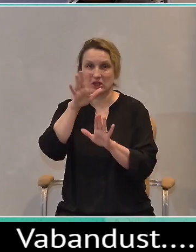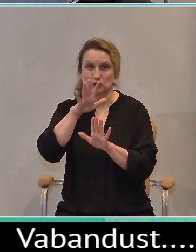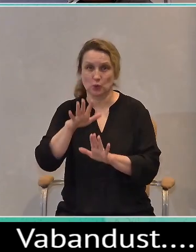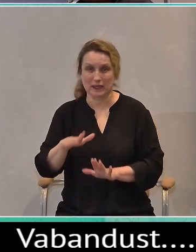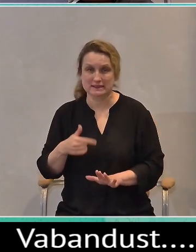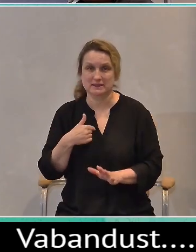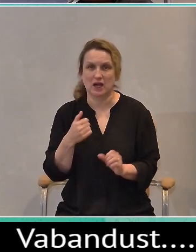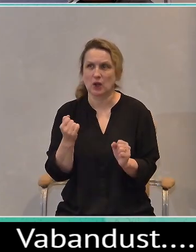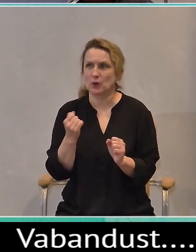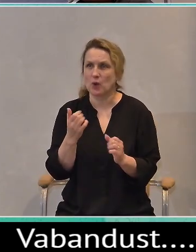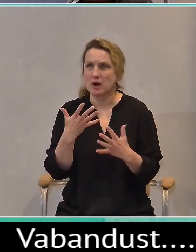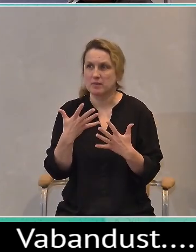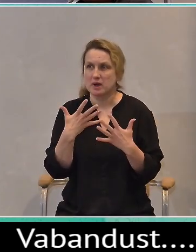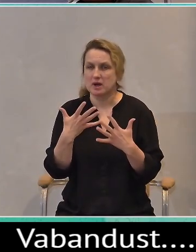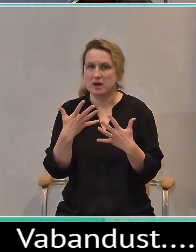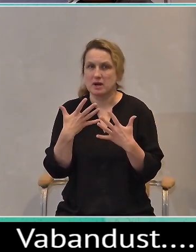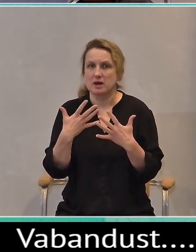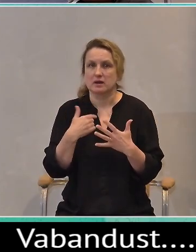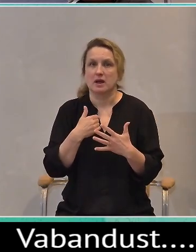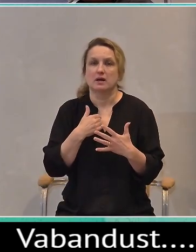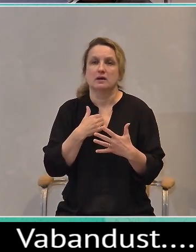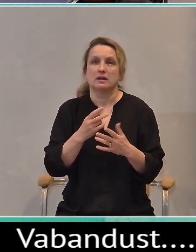crying. In 2024,